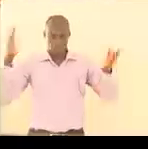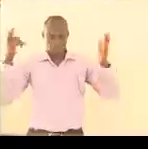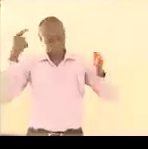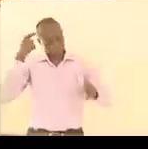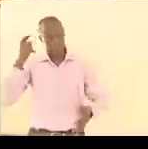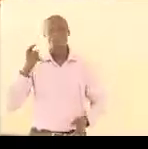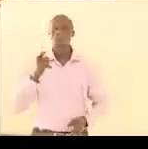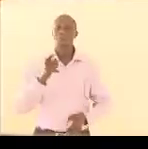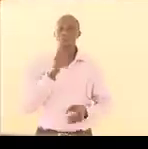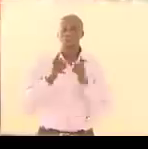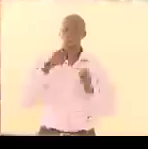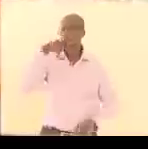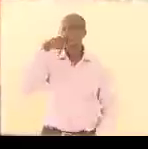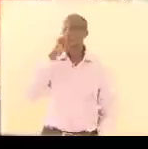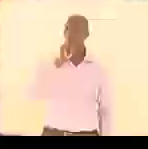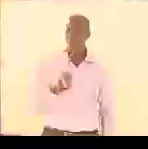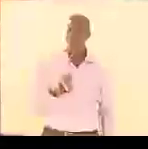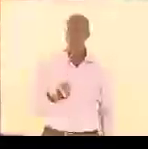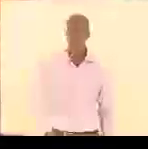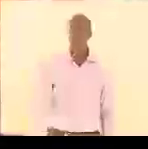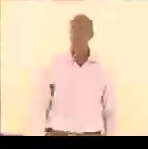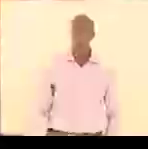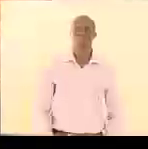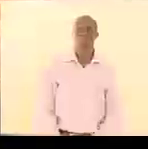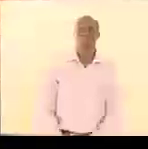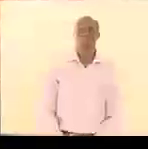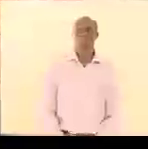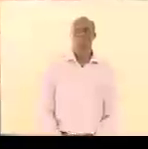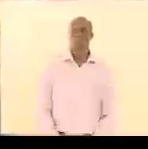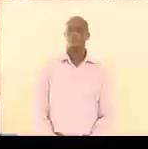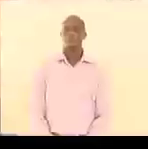Okay, give him applause for speaking with the truth.